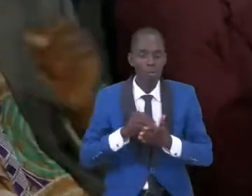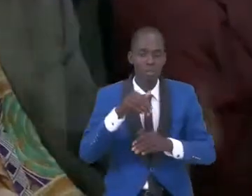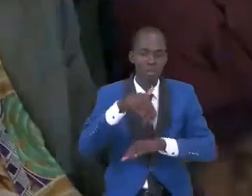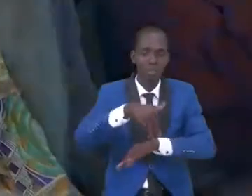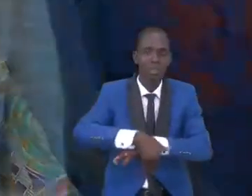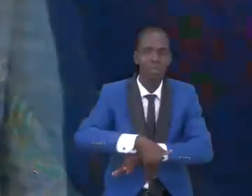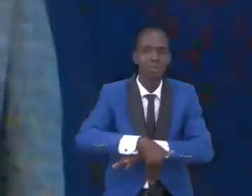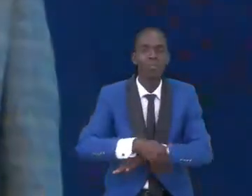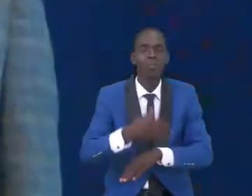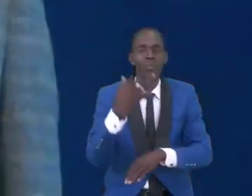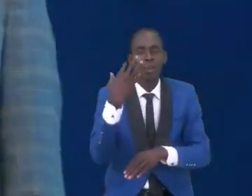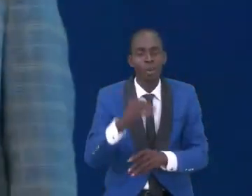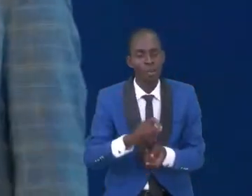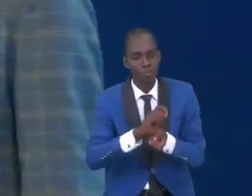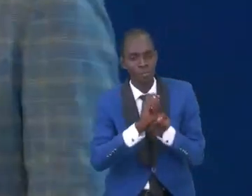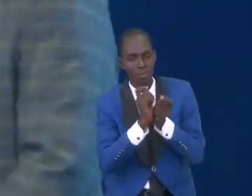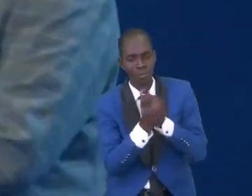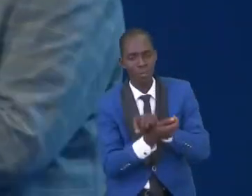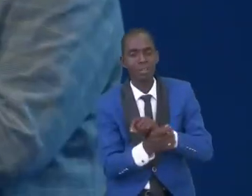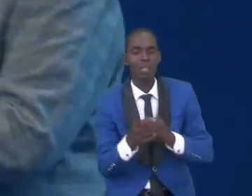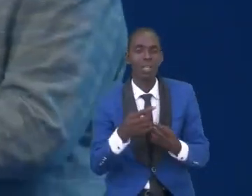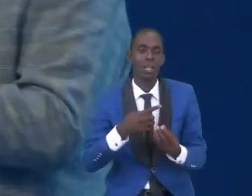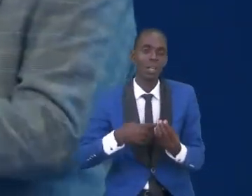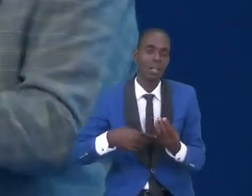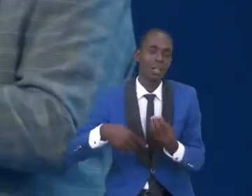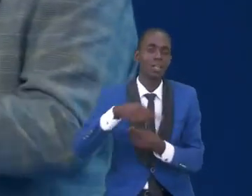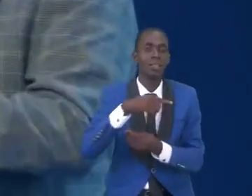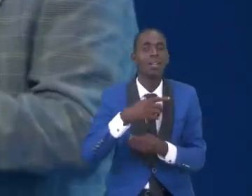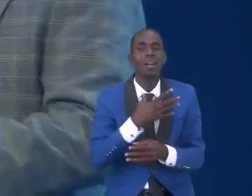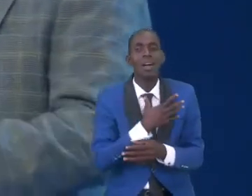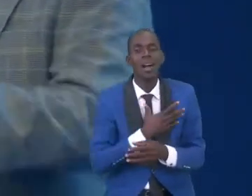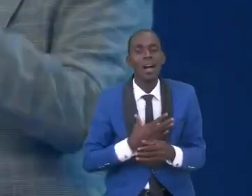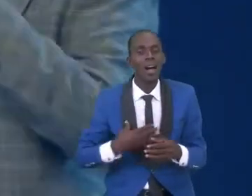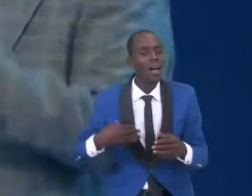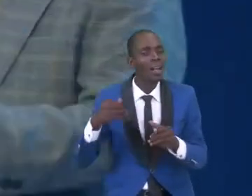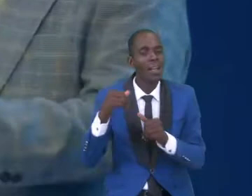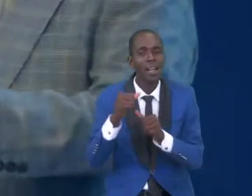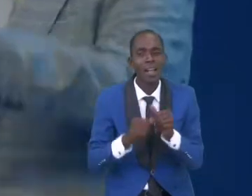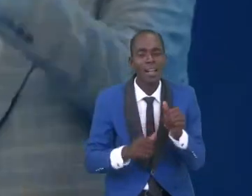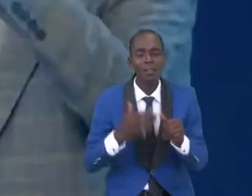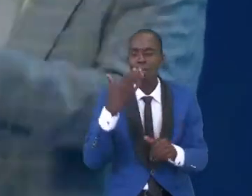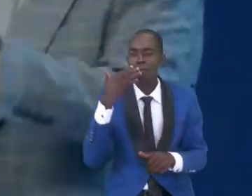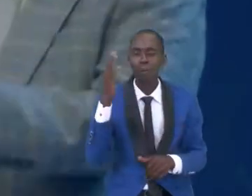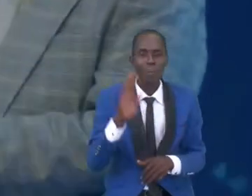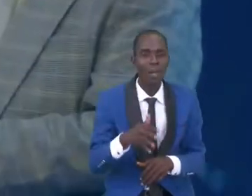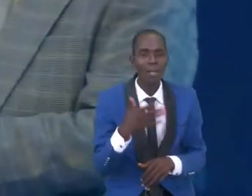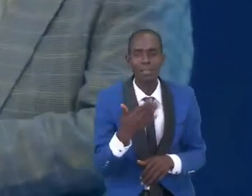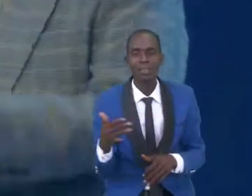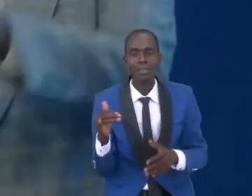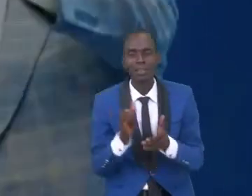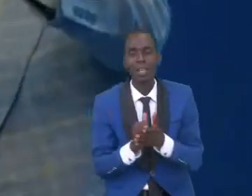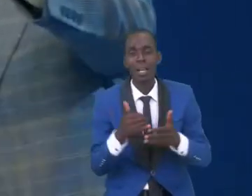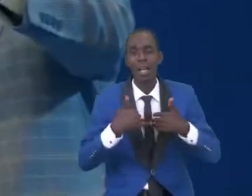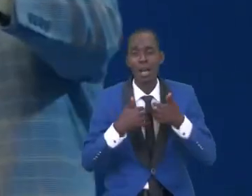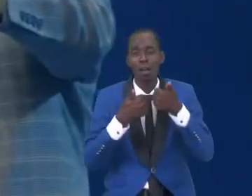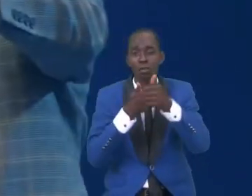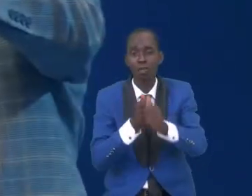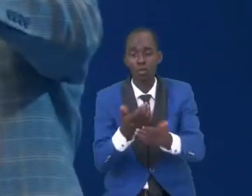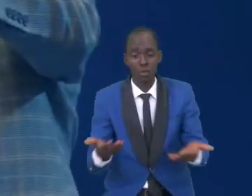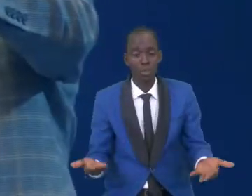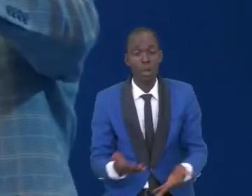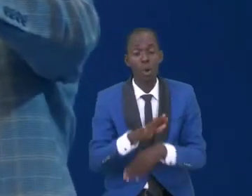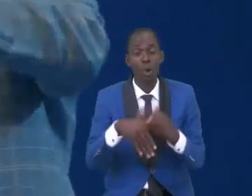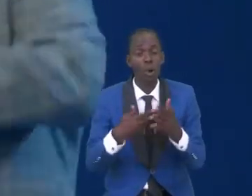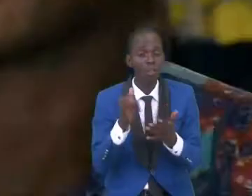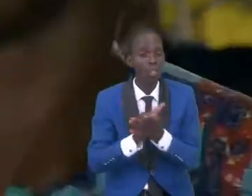of turning around. And every bad thing that had been and followed you here, all those things will